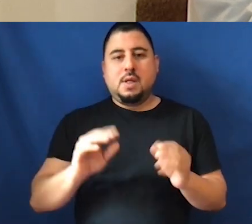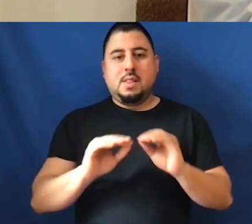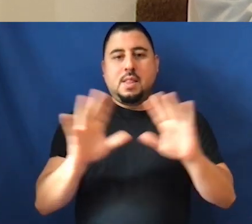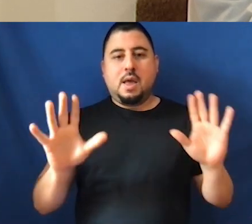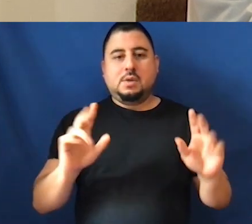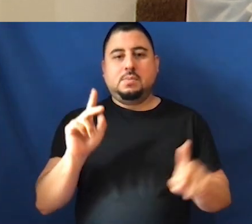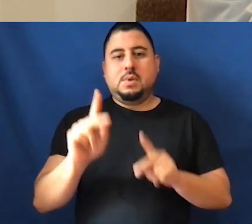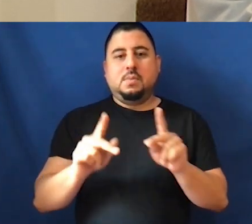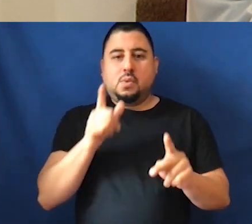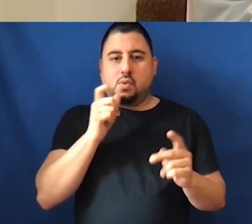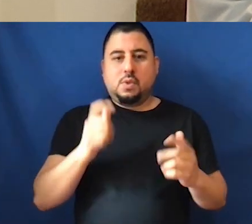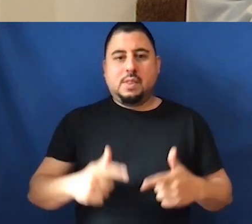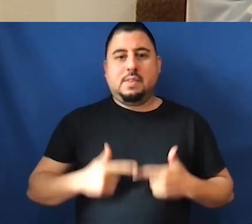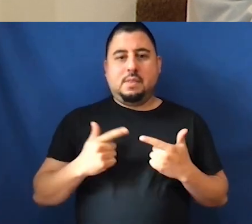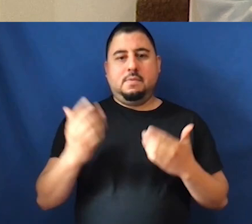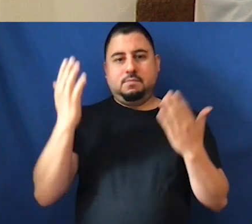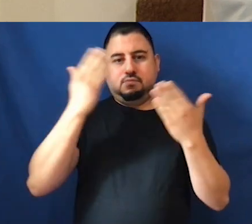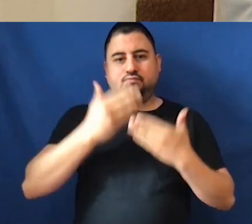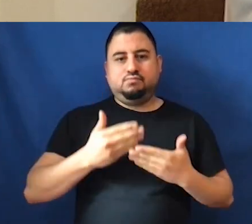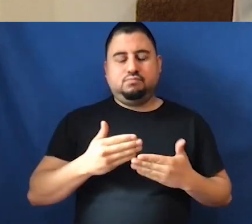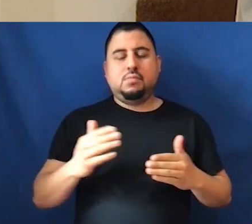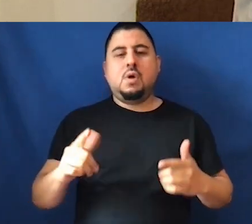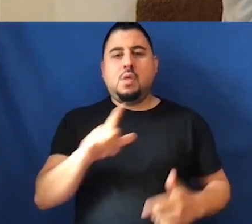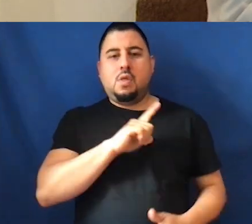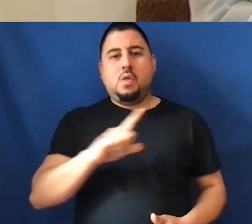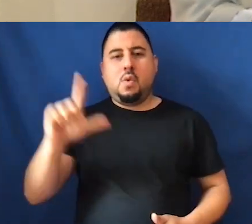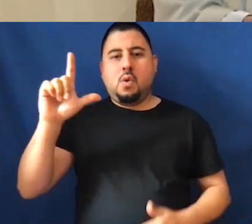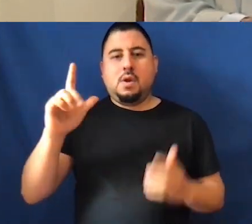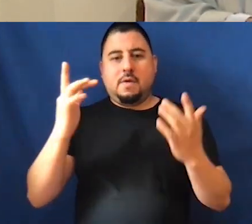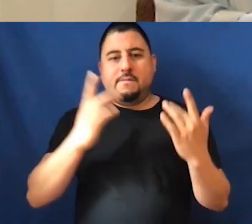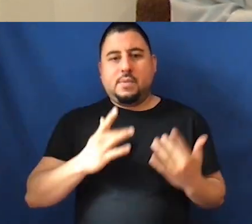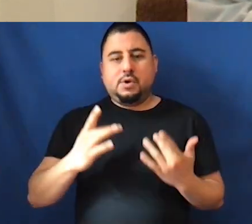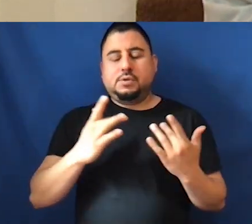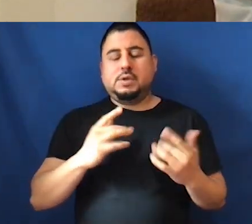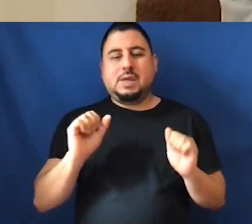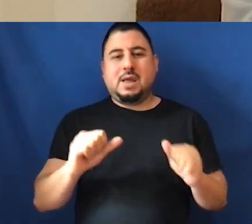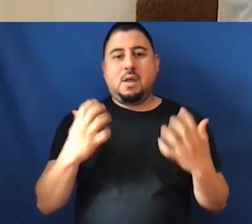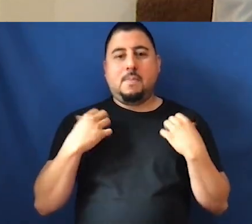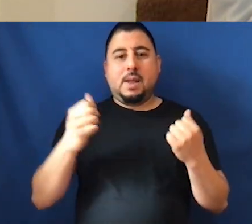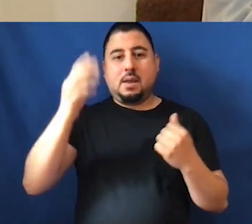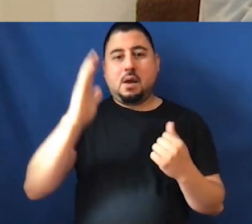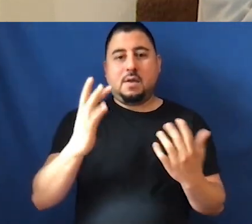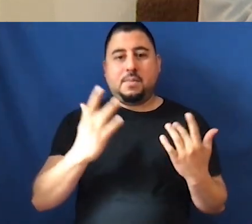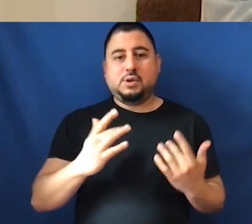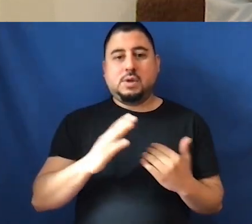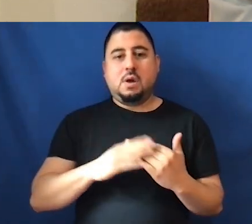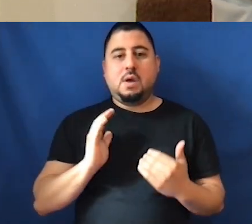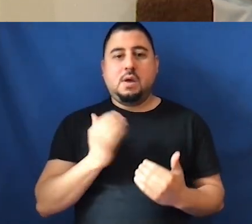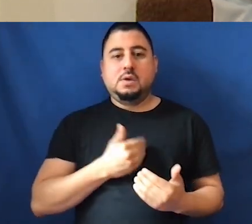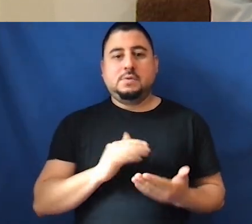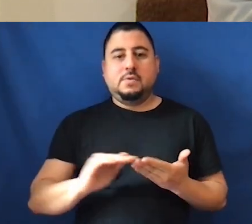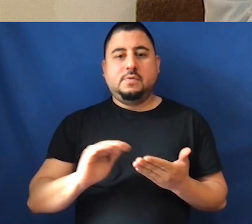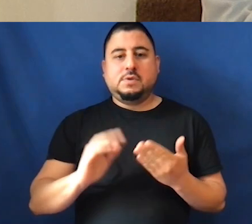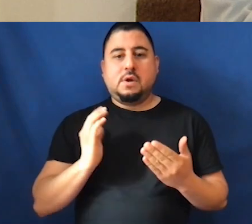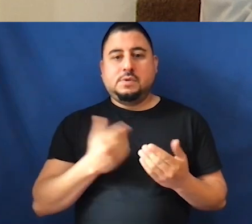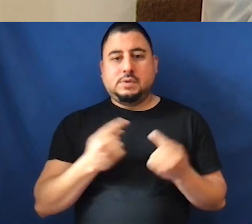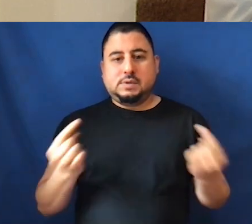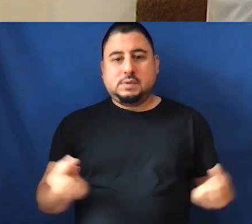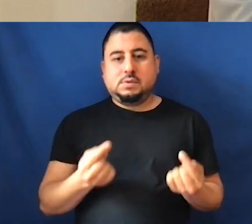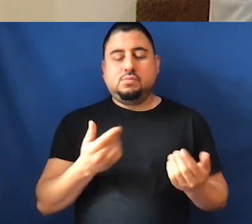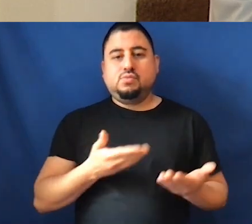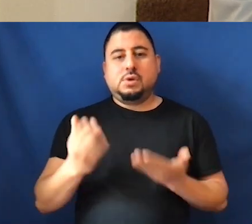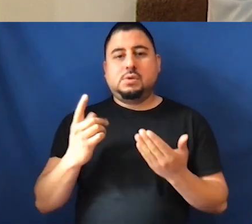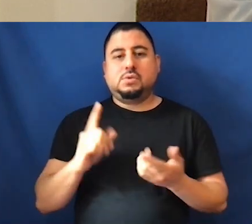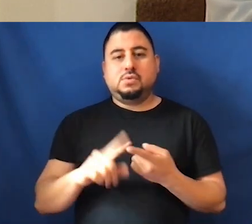to those in darkness. Lord, have mercy. Lord, have mercy. May Almighty God have mercy on us, forgive us our sins,